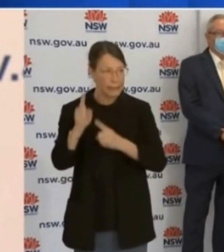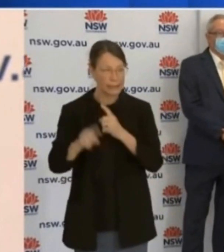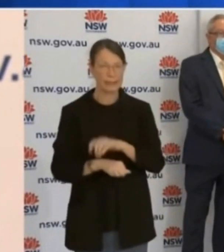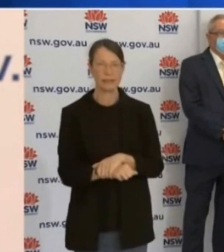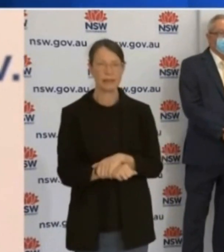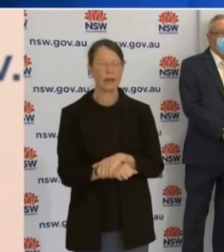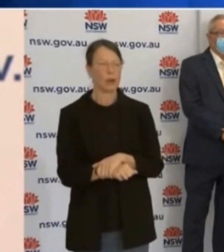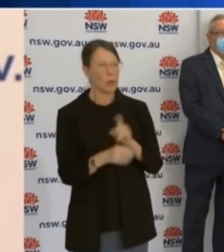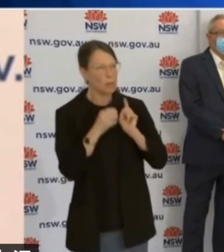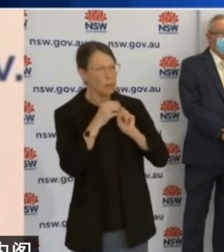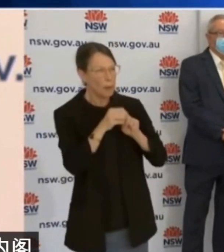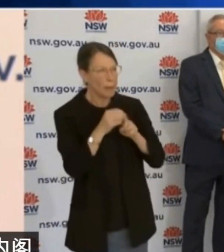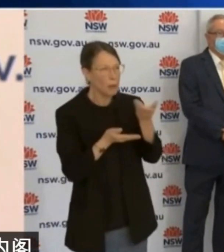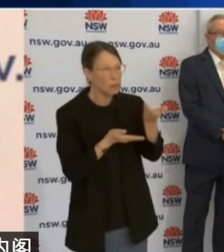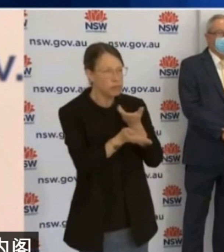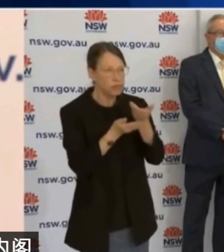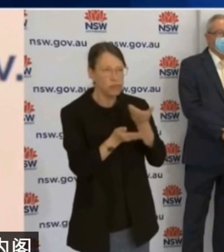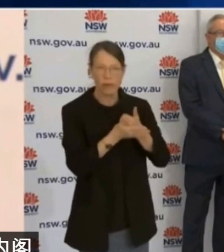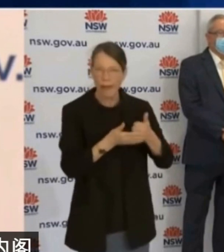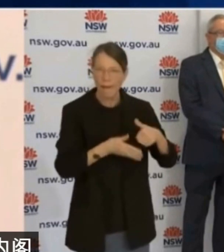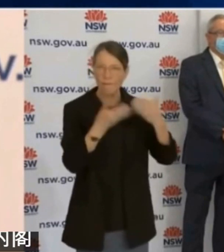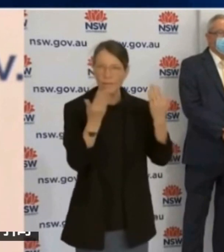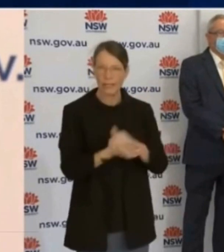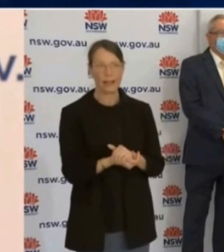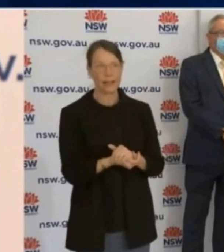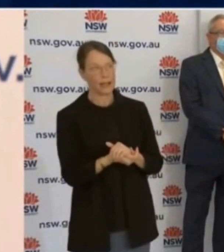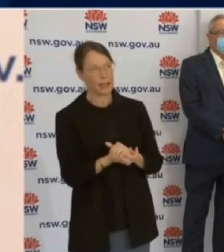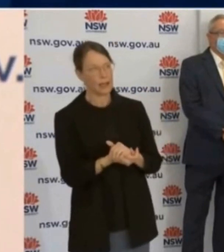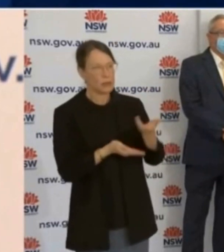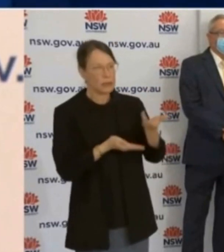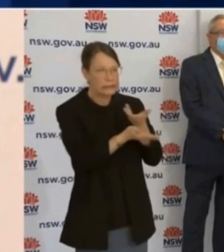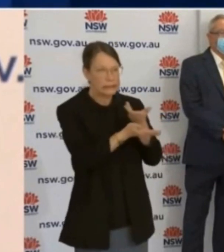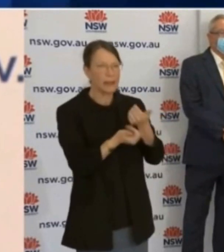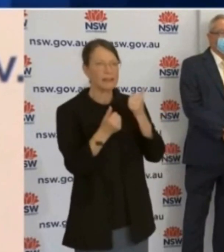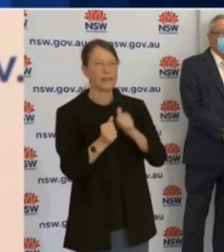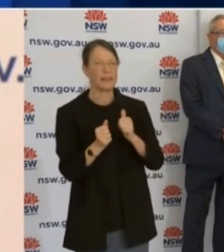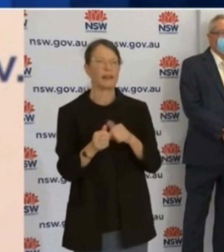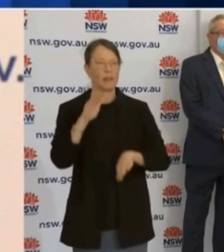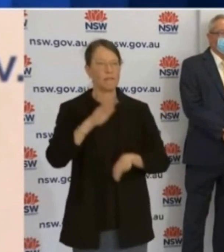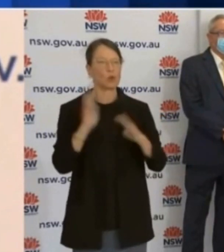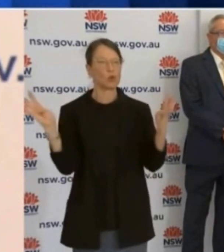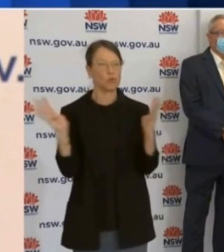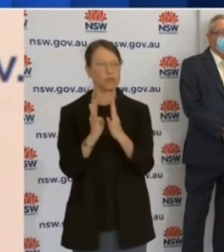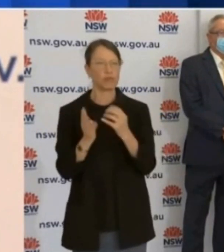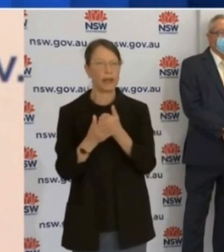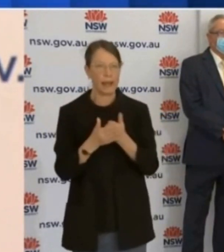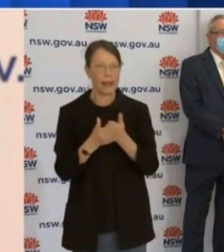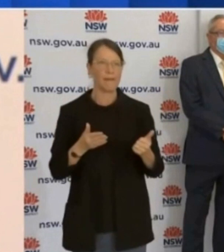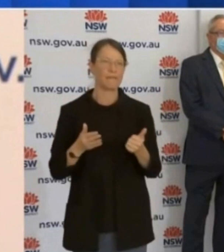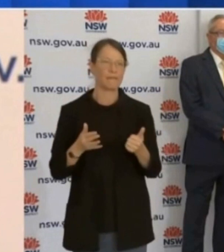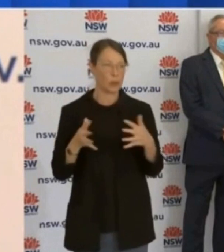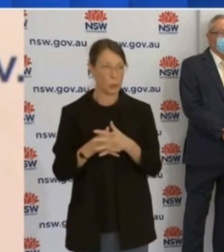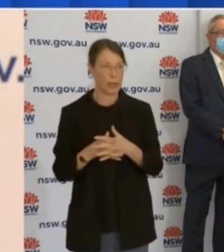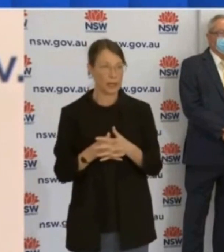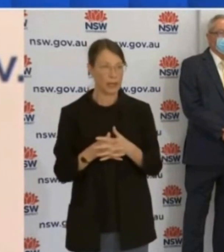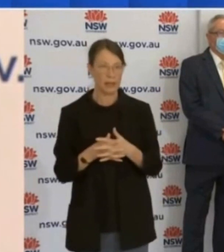areas of responsibility they have, and Cabinet meets, broader Cabinet, full Cabinet meets every fortnight as well, and of course there's ongoing consultation in